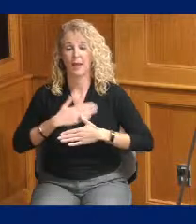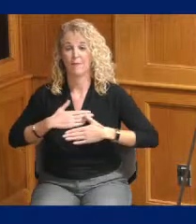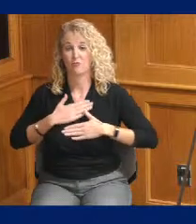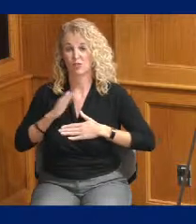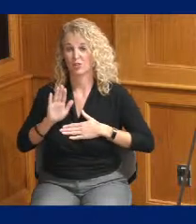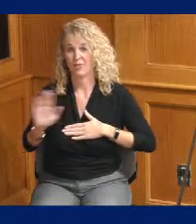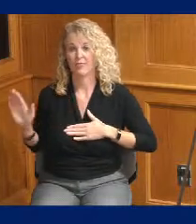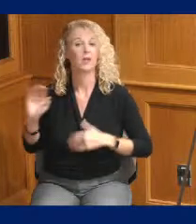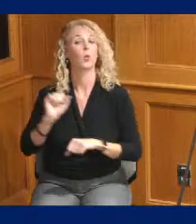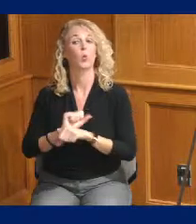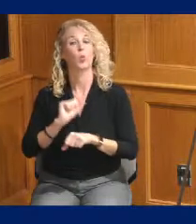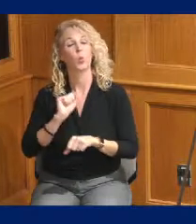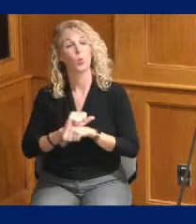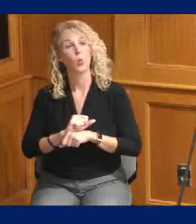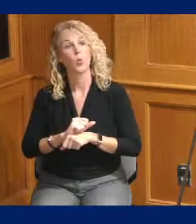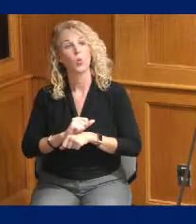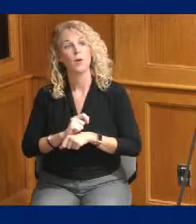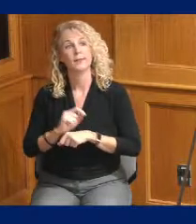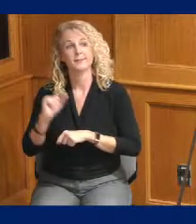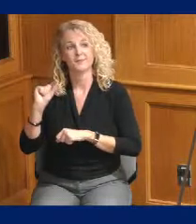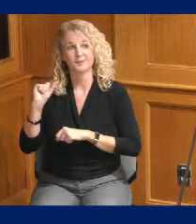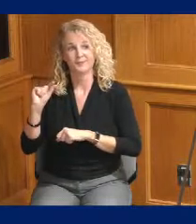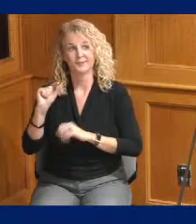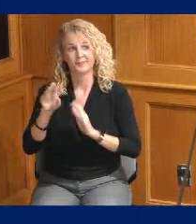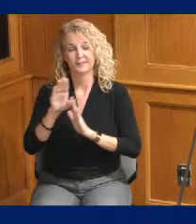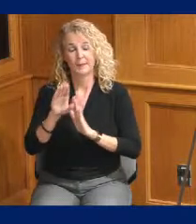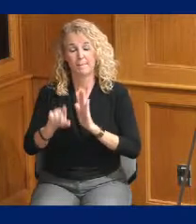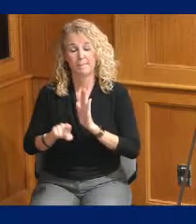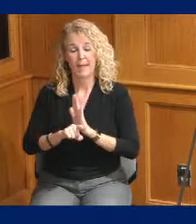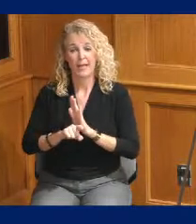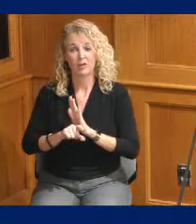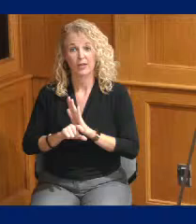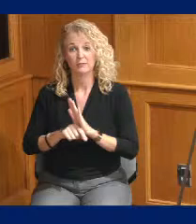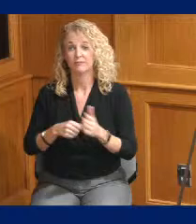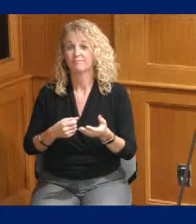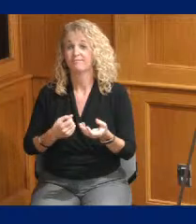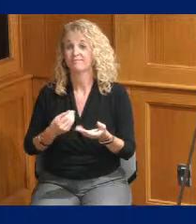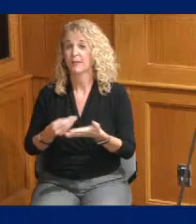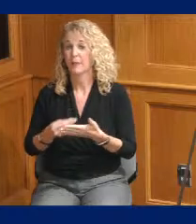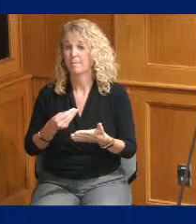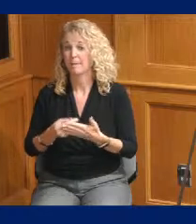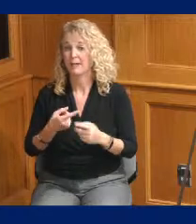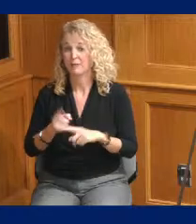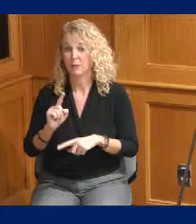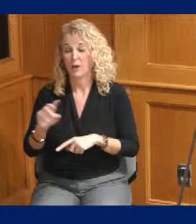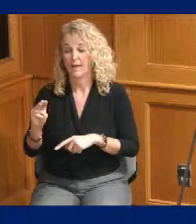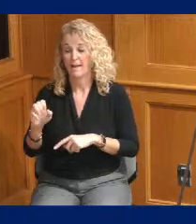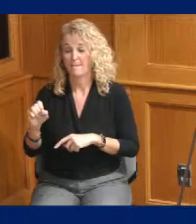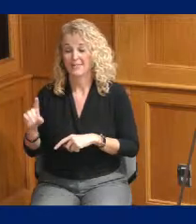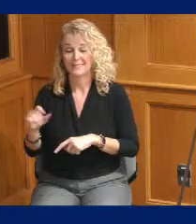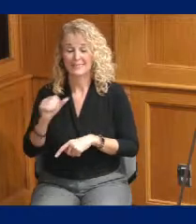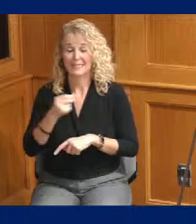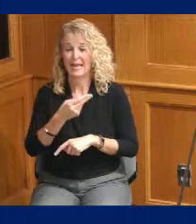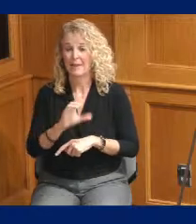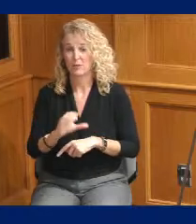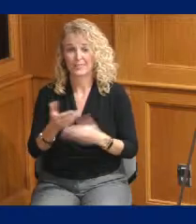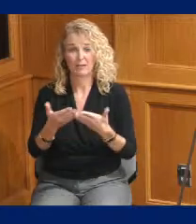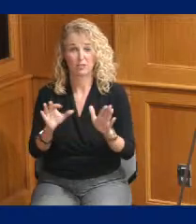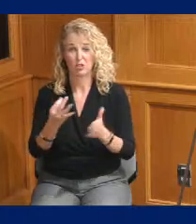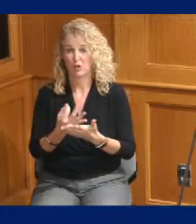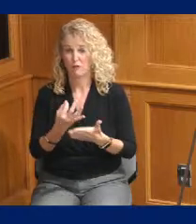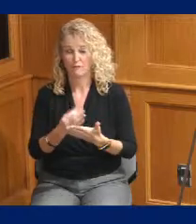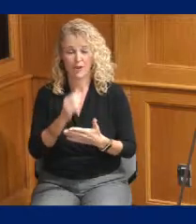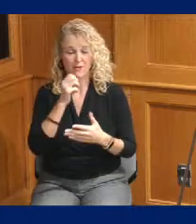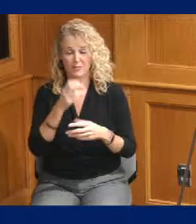their efforts. But just as a little bit of background, to fund the operations of the sewer district, MSD is not funded by Hamilton County General Fund or